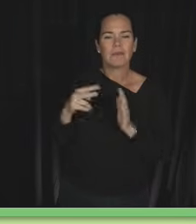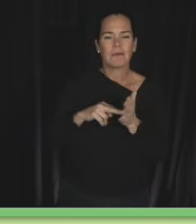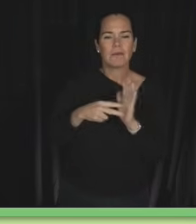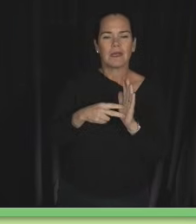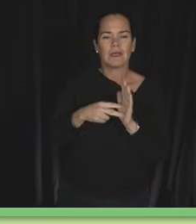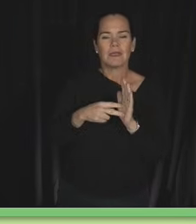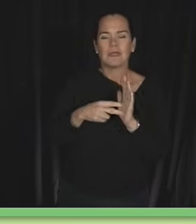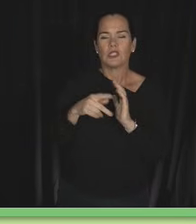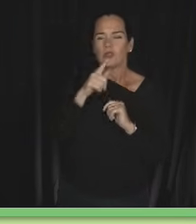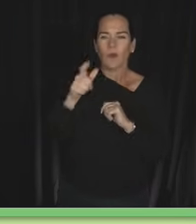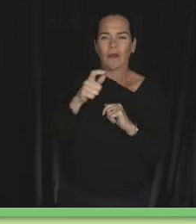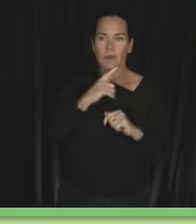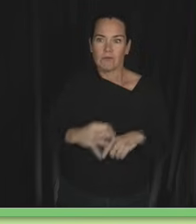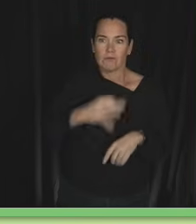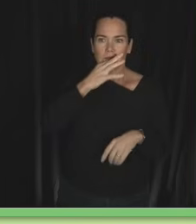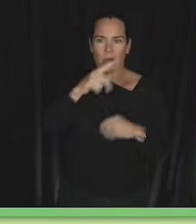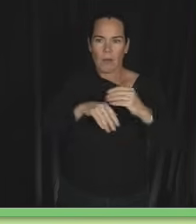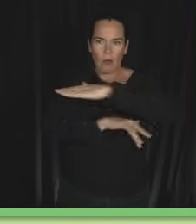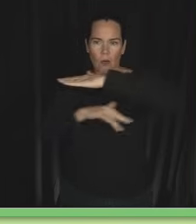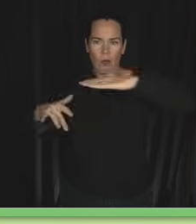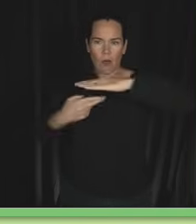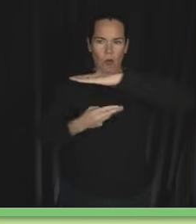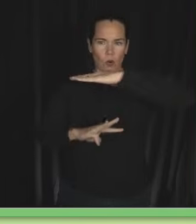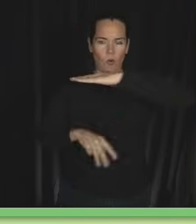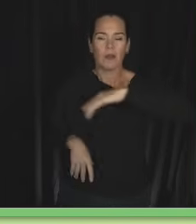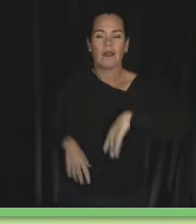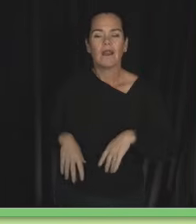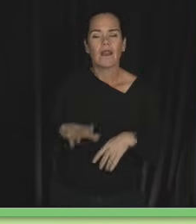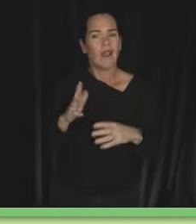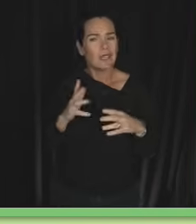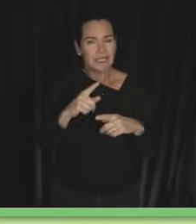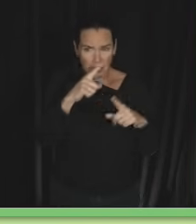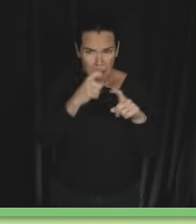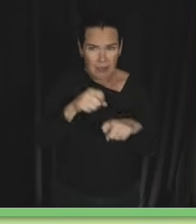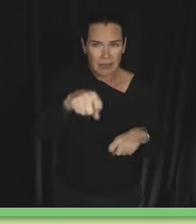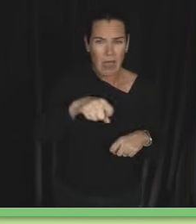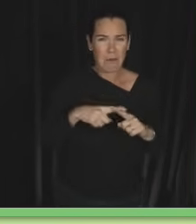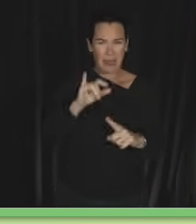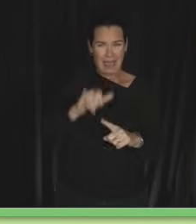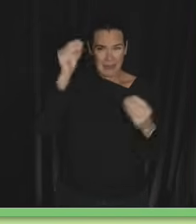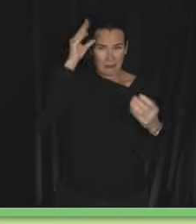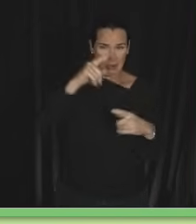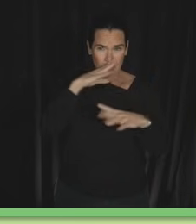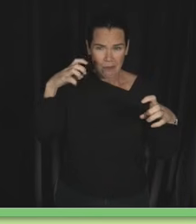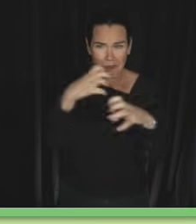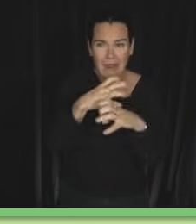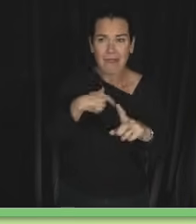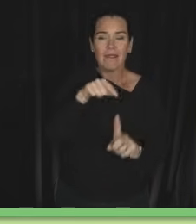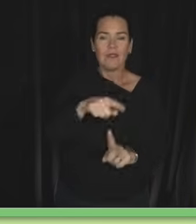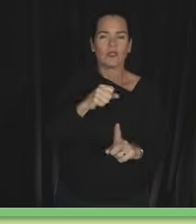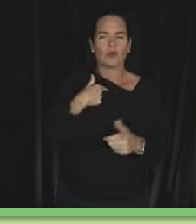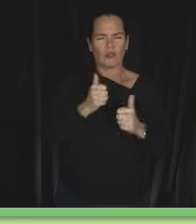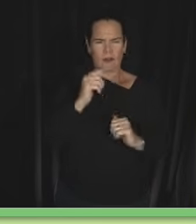the underlying hardware. There's a lot of complexity there, but it's a complex space, and so we're working really hard to find the right balance.